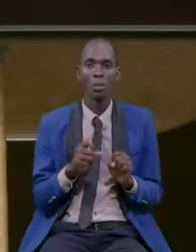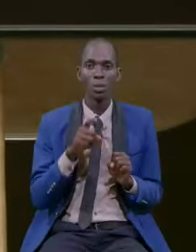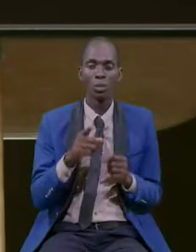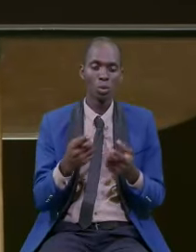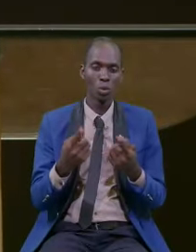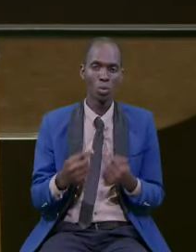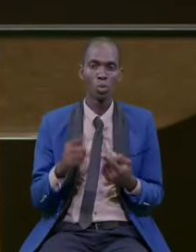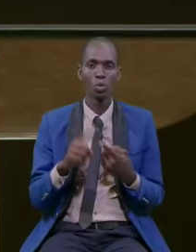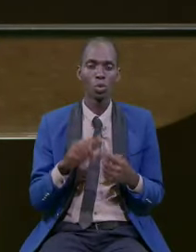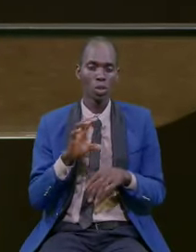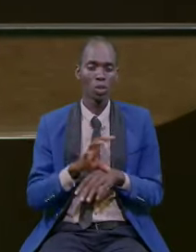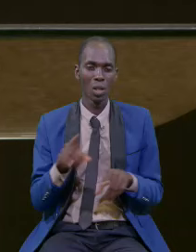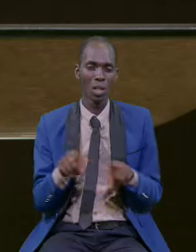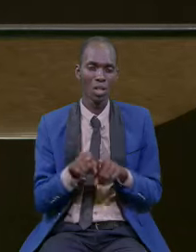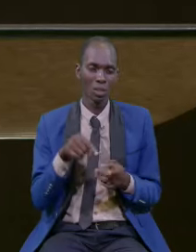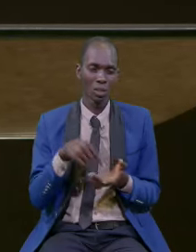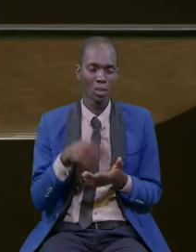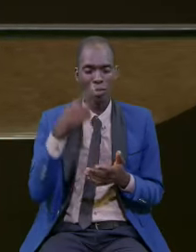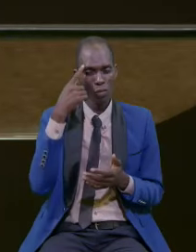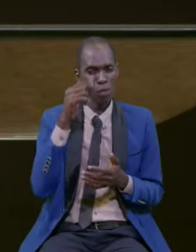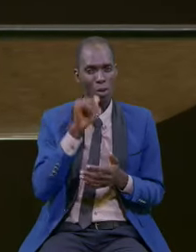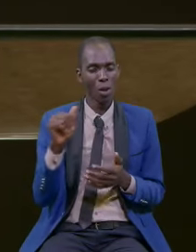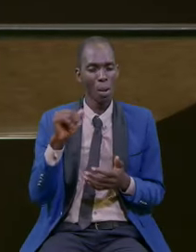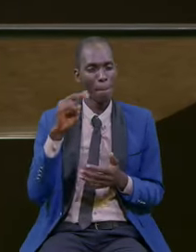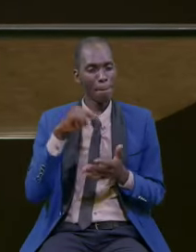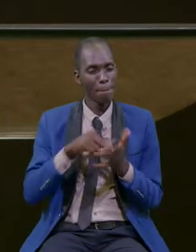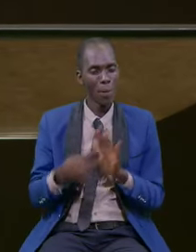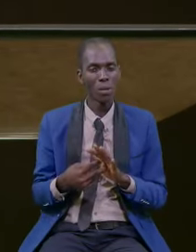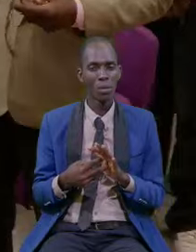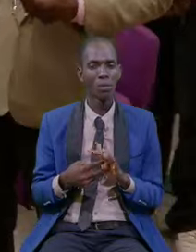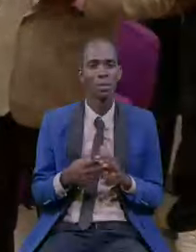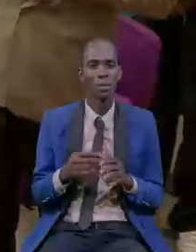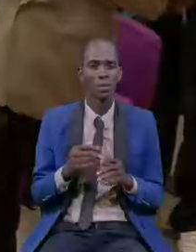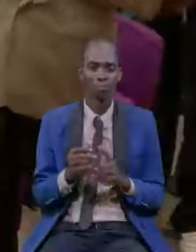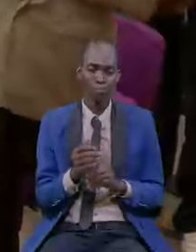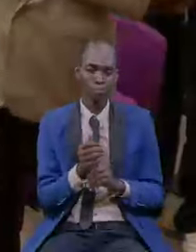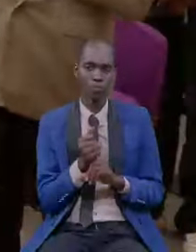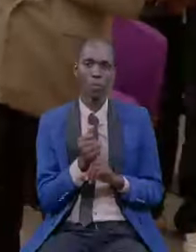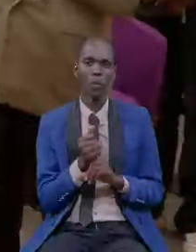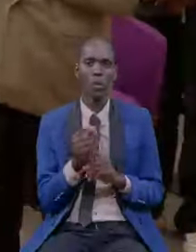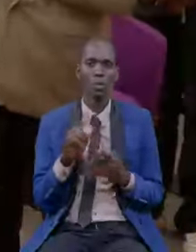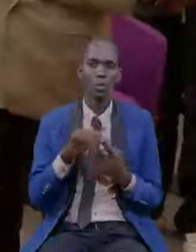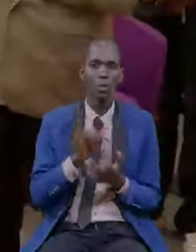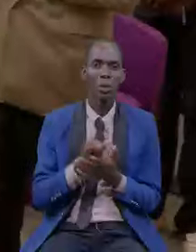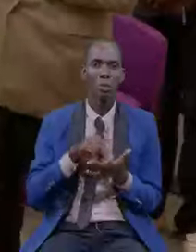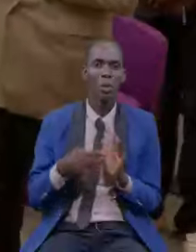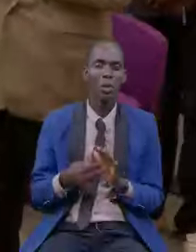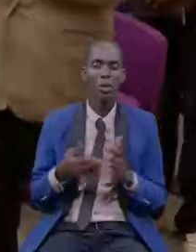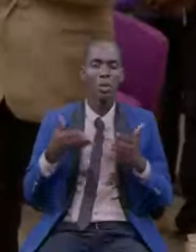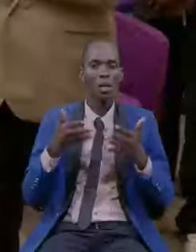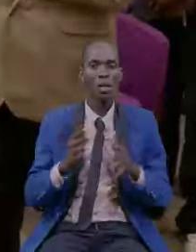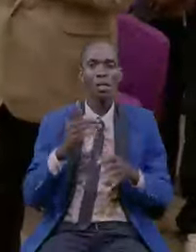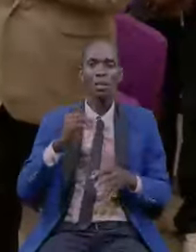this for a purpose. Hold on to that purpose and let the grace of God